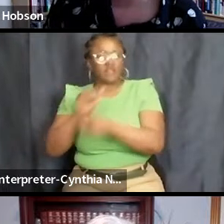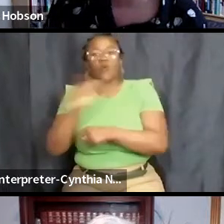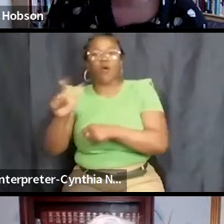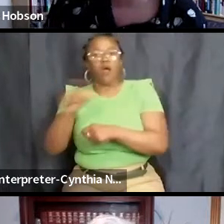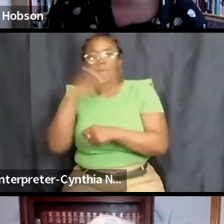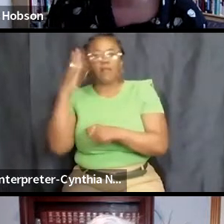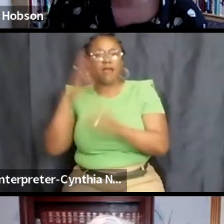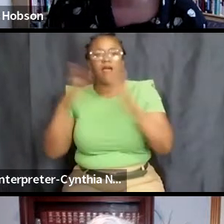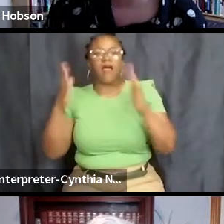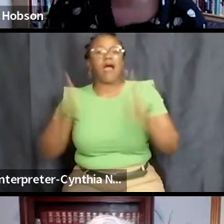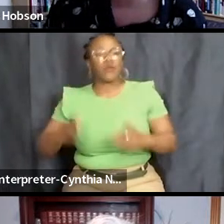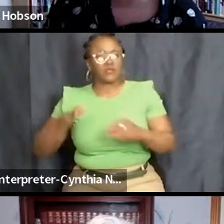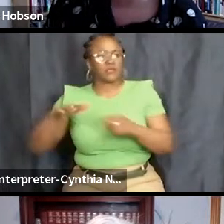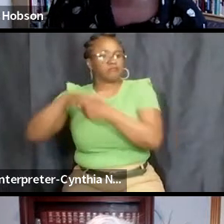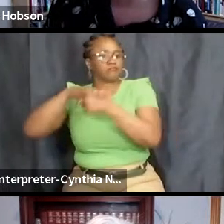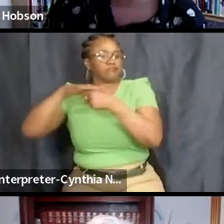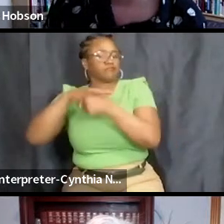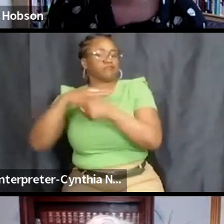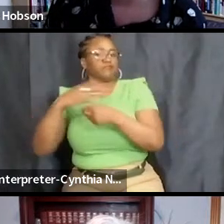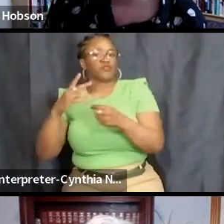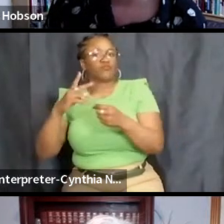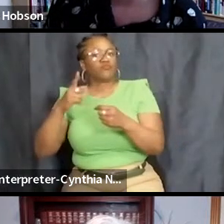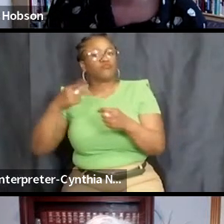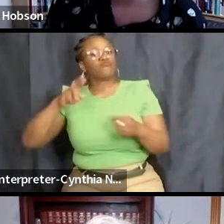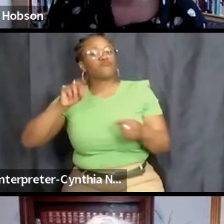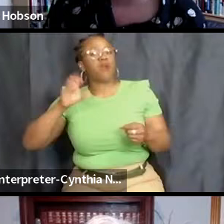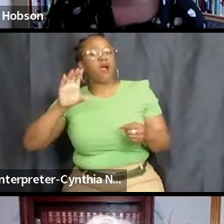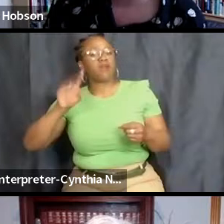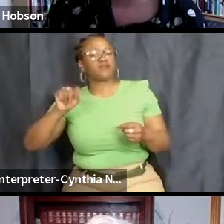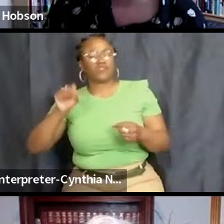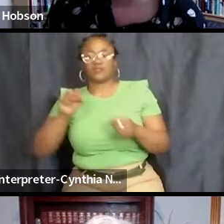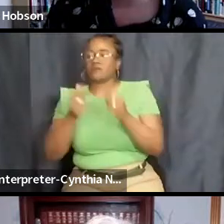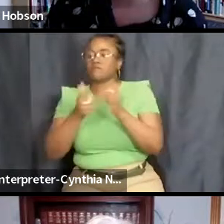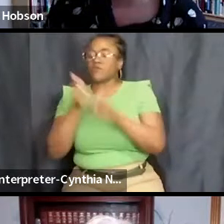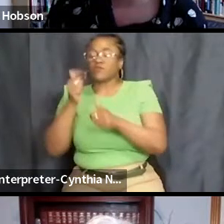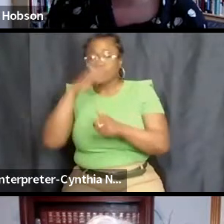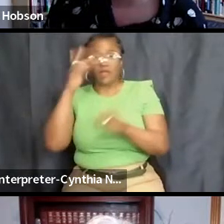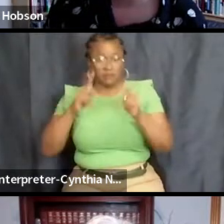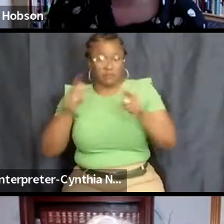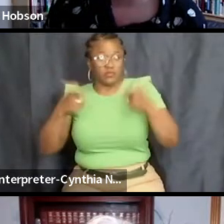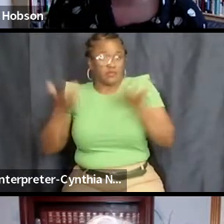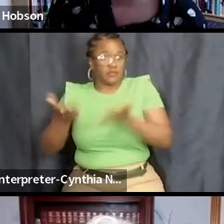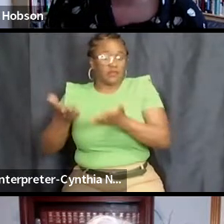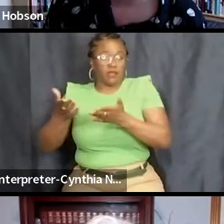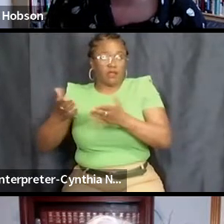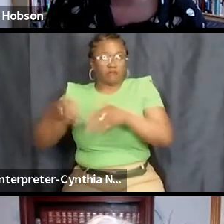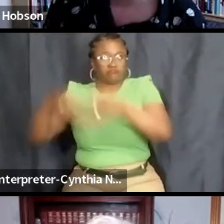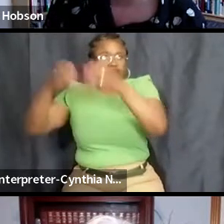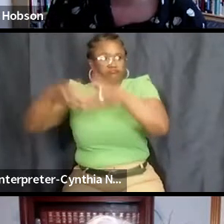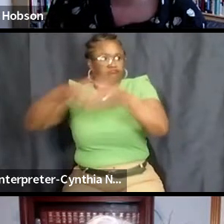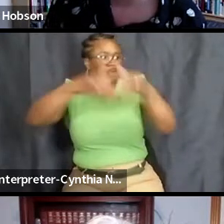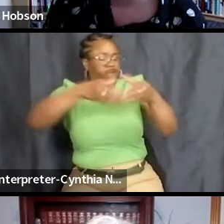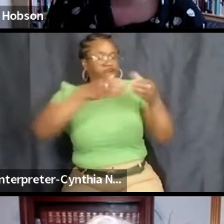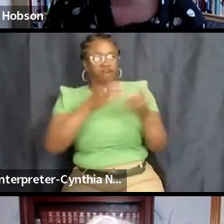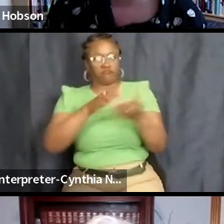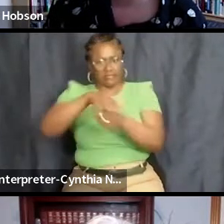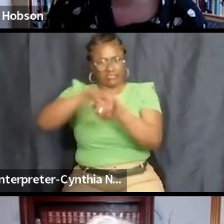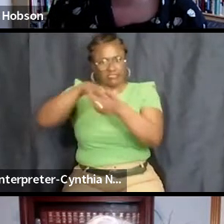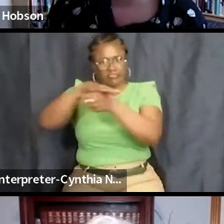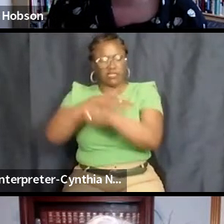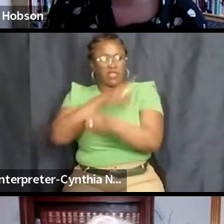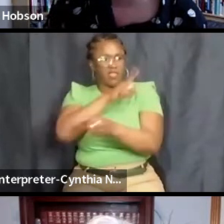project, which where most of the black residents in the city lived. And eventually, the